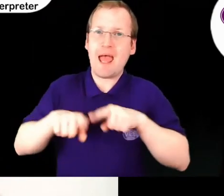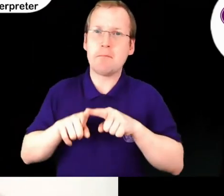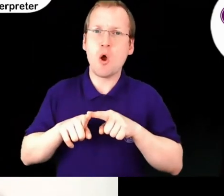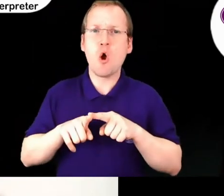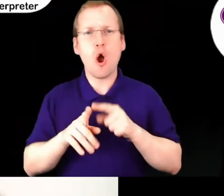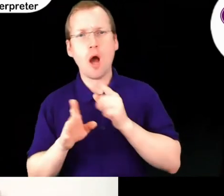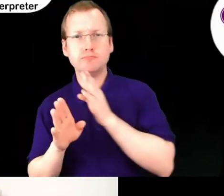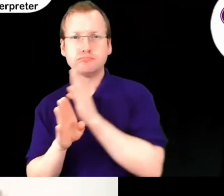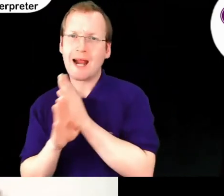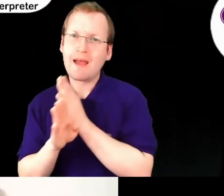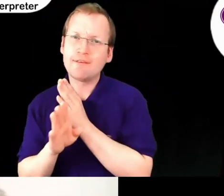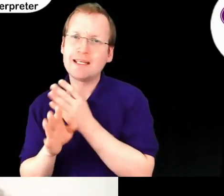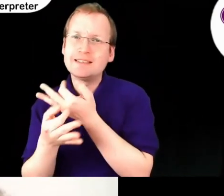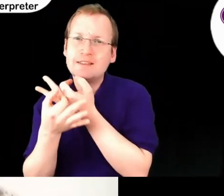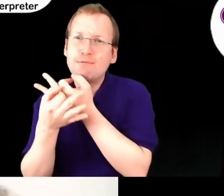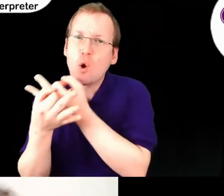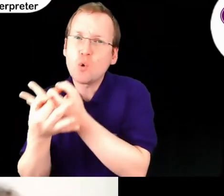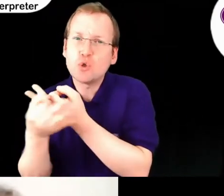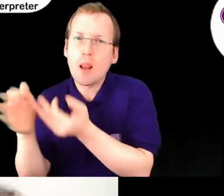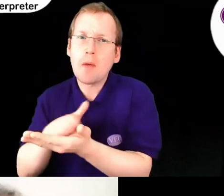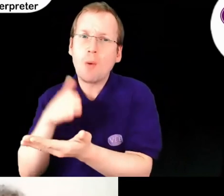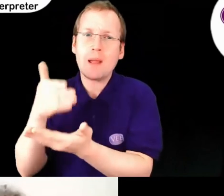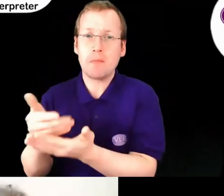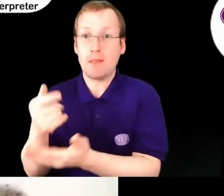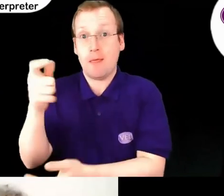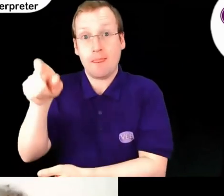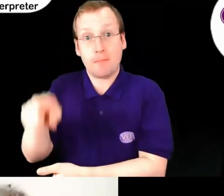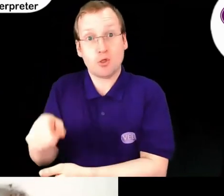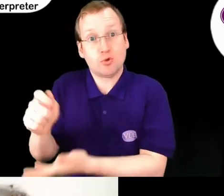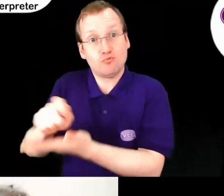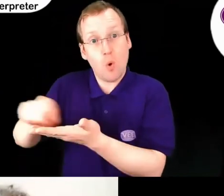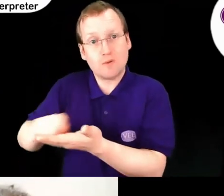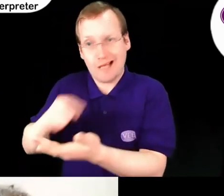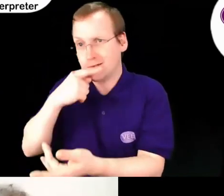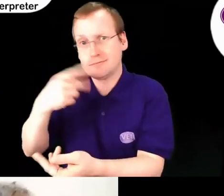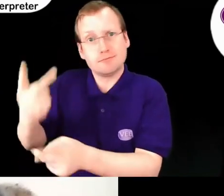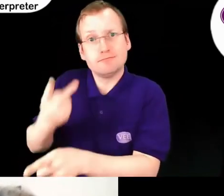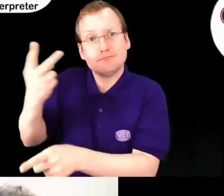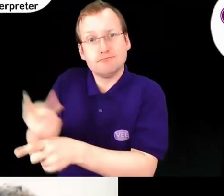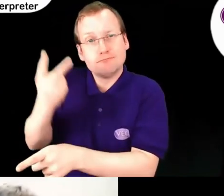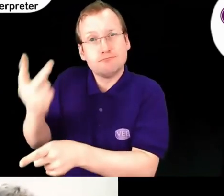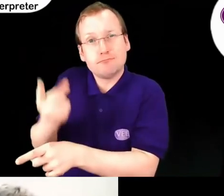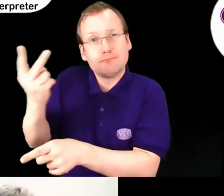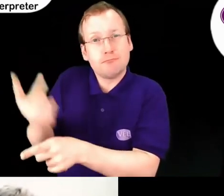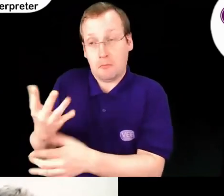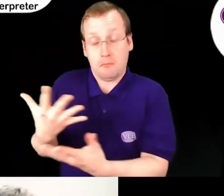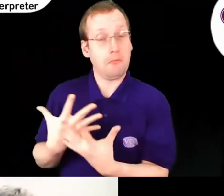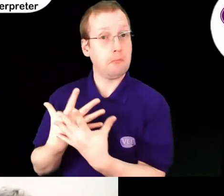private devotional poem which the person who wrote it can recite to their heart's content.